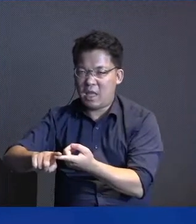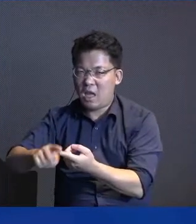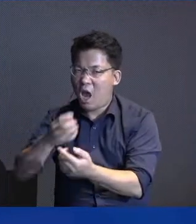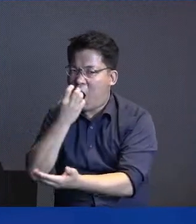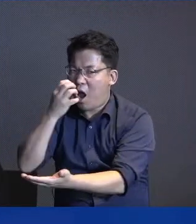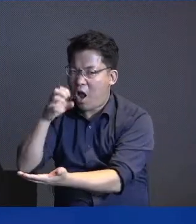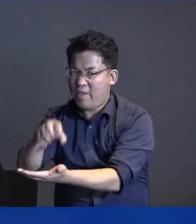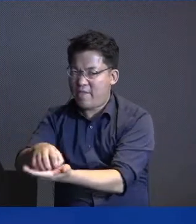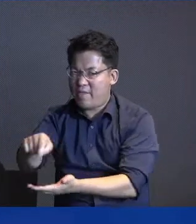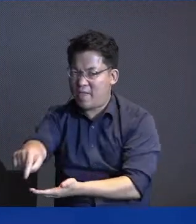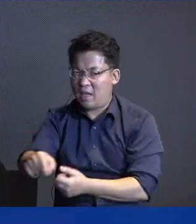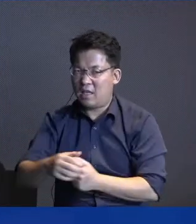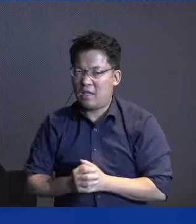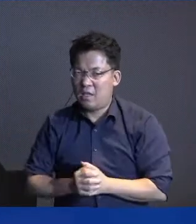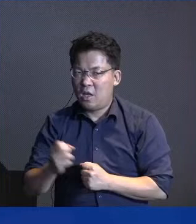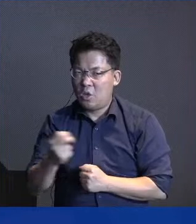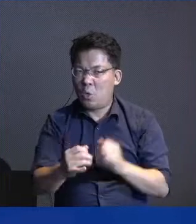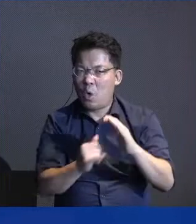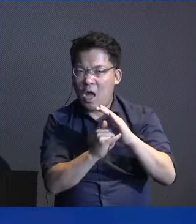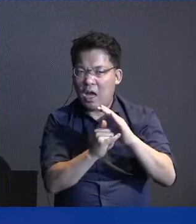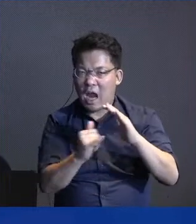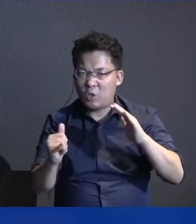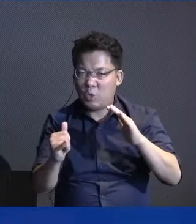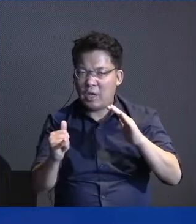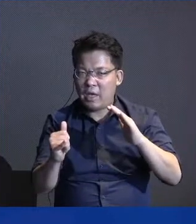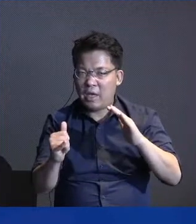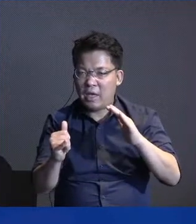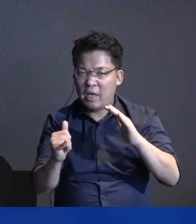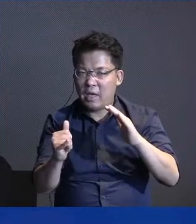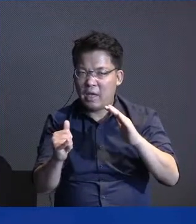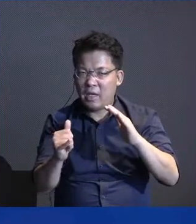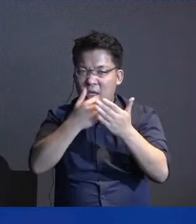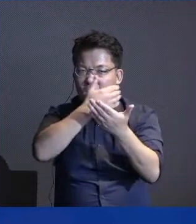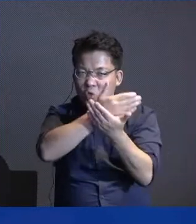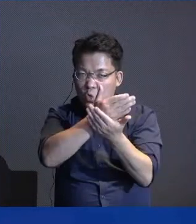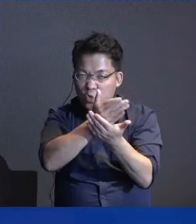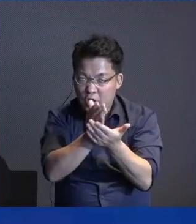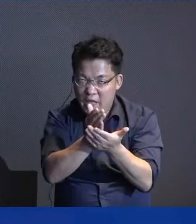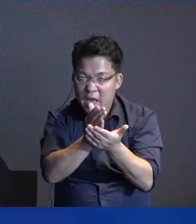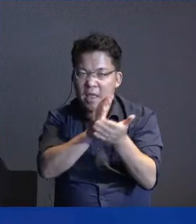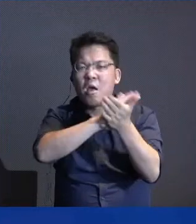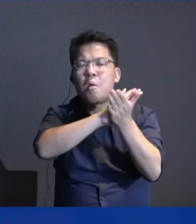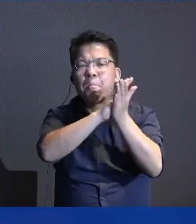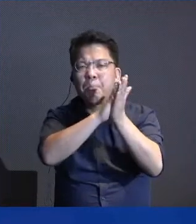we talk about older people, because COVID has actually shown us a lot of separation,